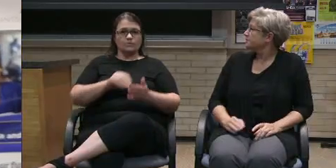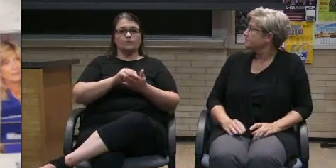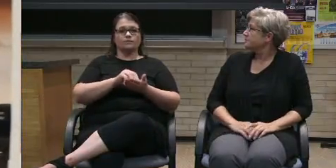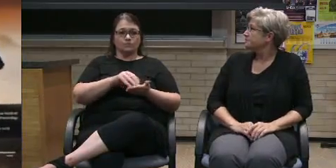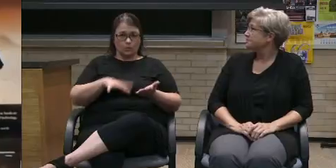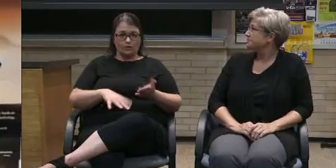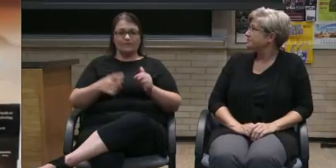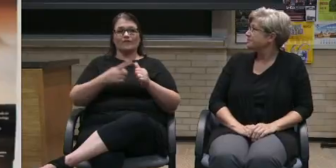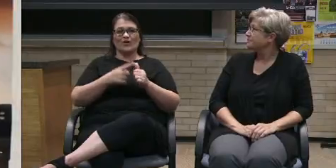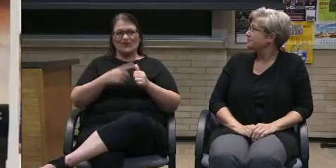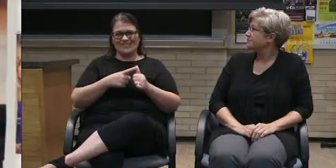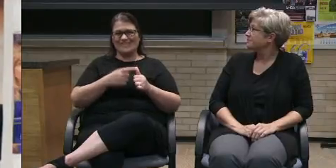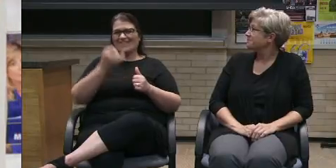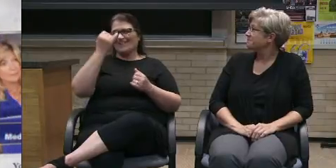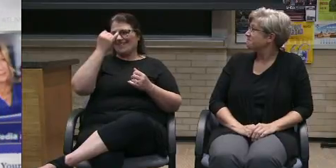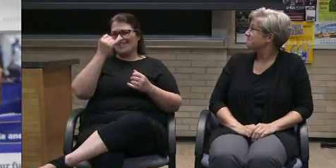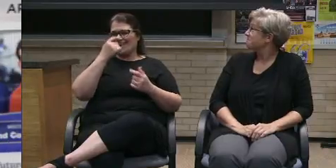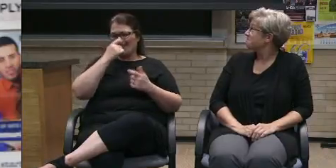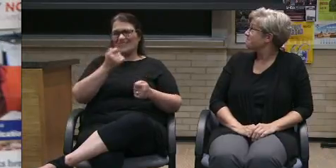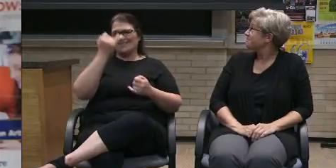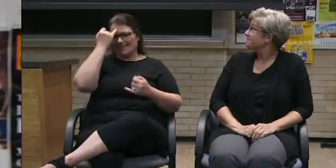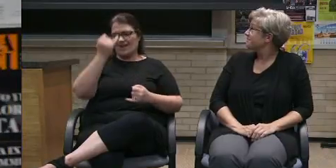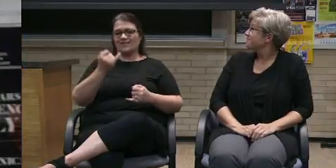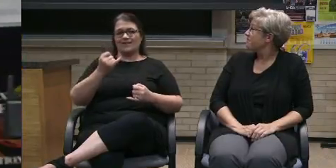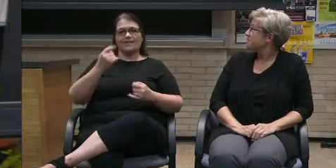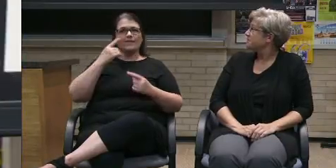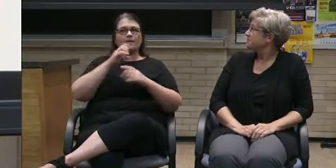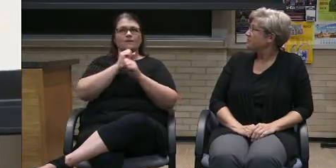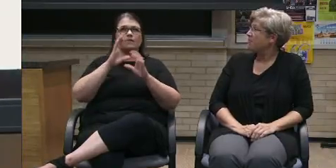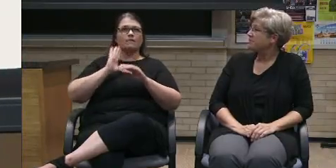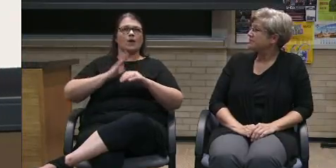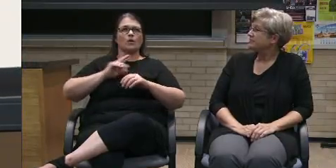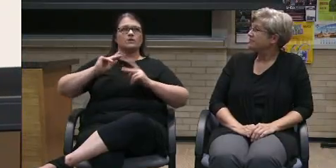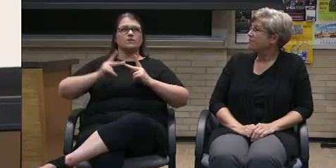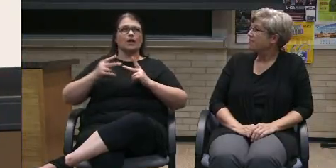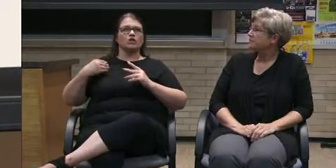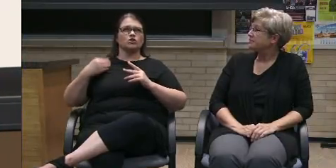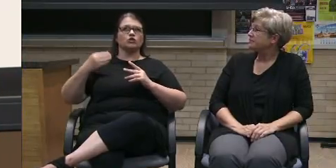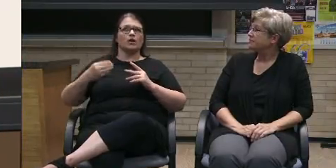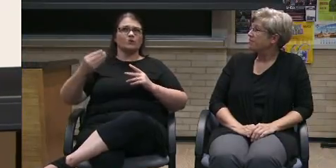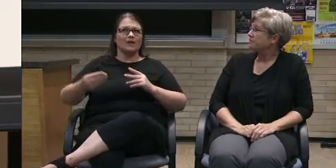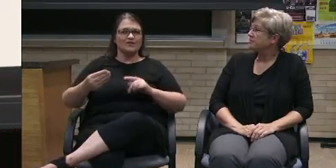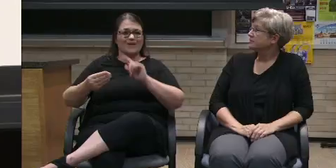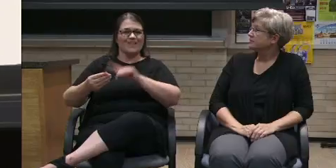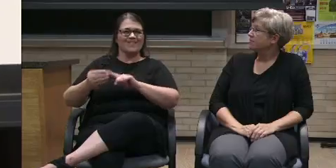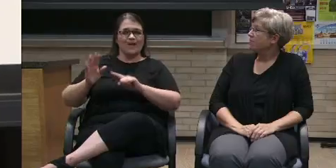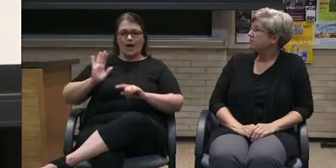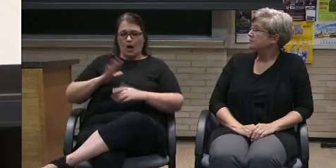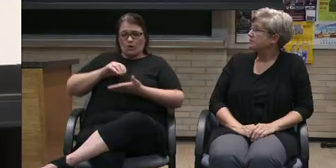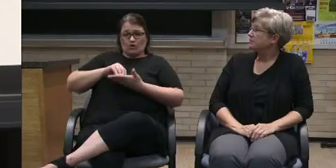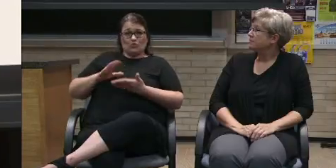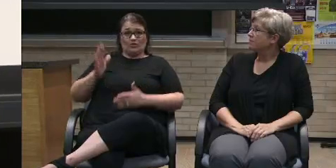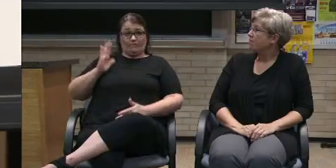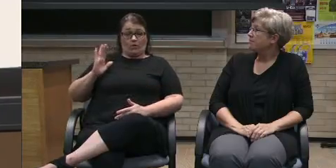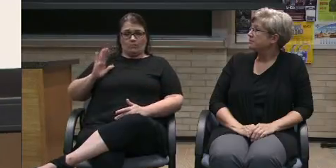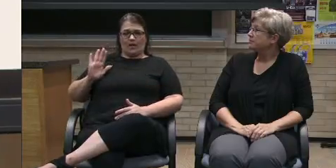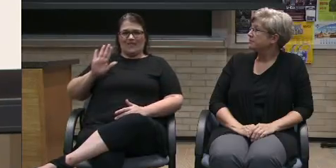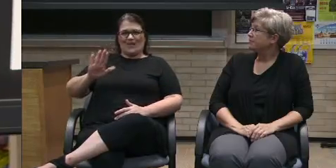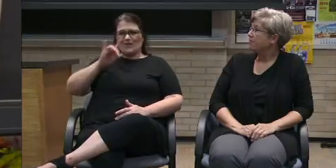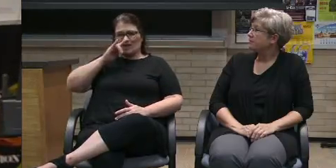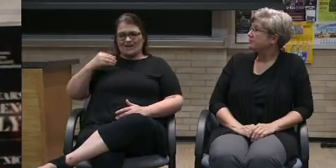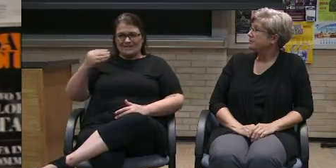it's an interesting idea to think of our second generation, our students' kids. And while I'm not going to a